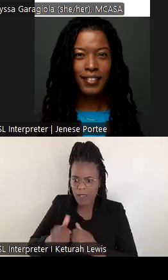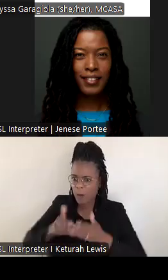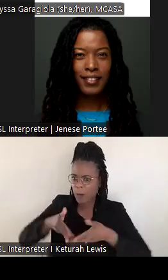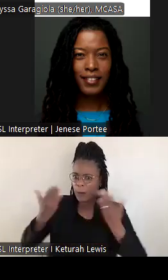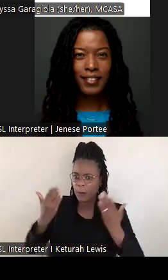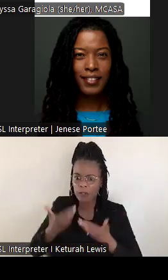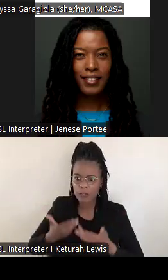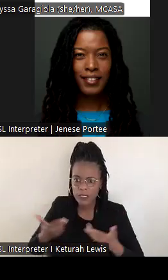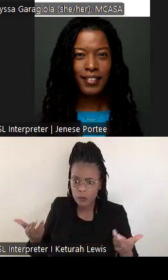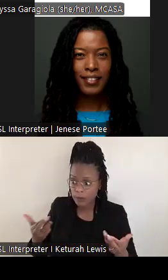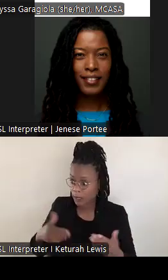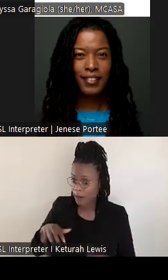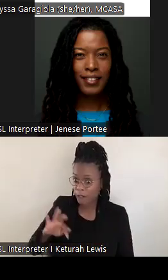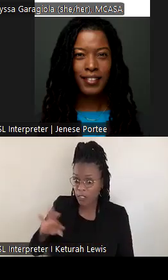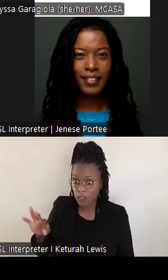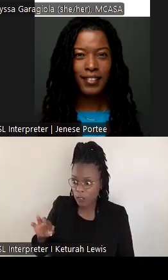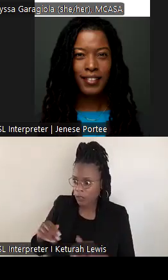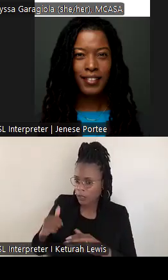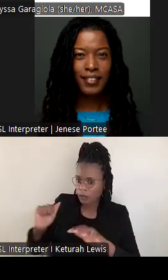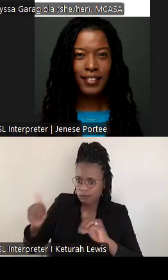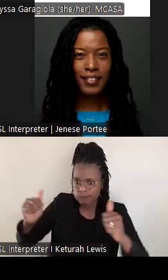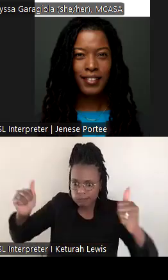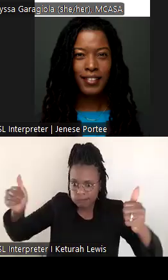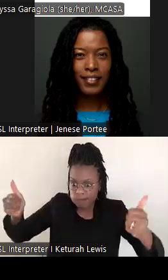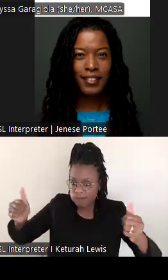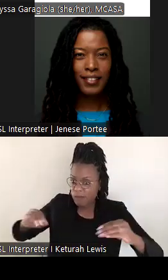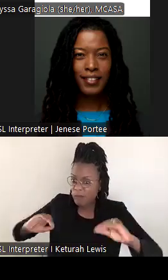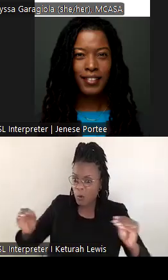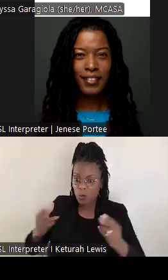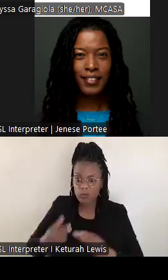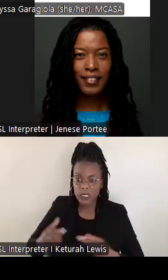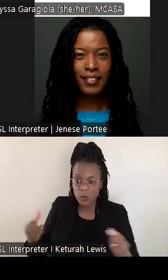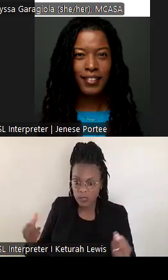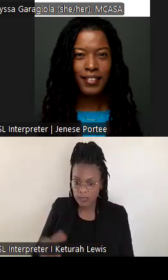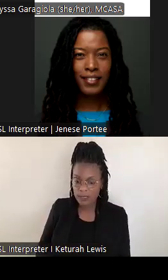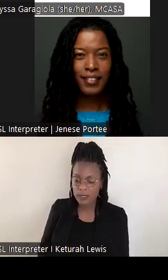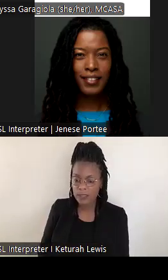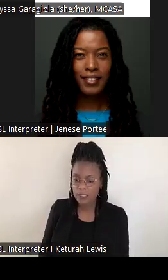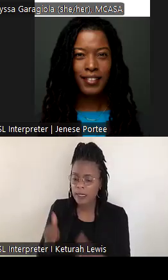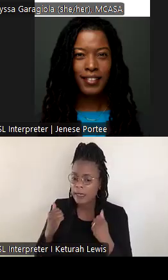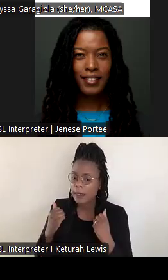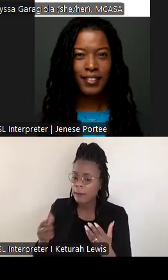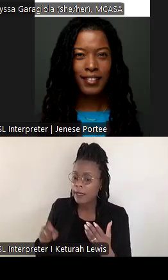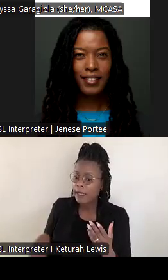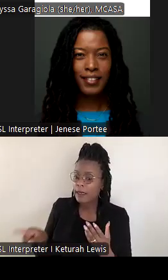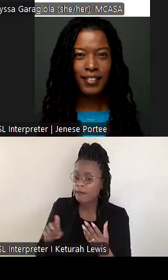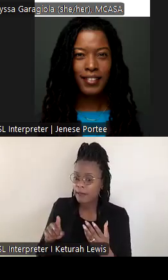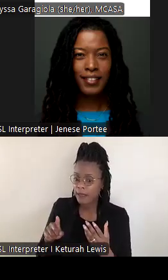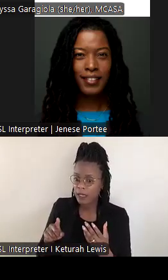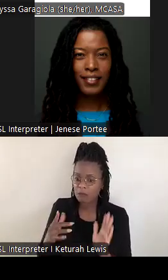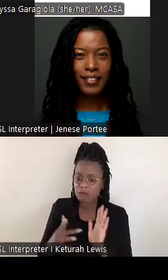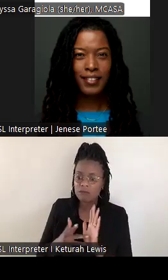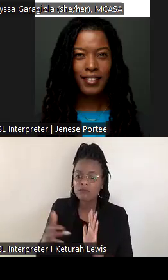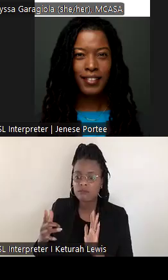to furnish an apartment or a living quarters. Many of them had been taken advantage